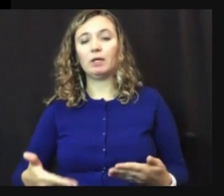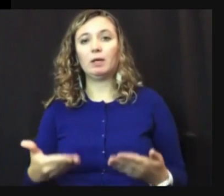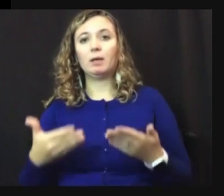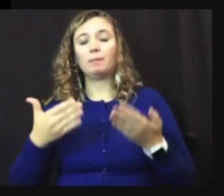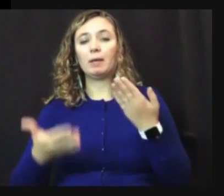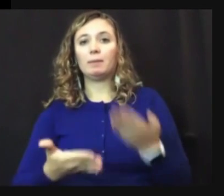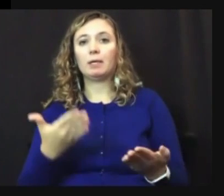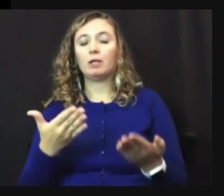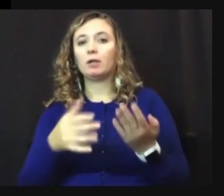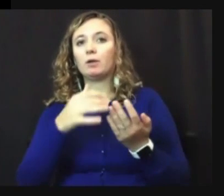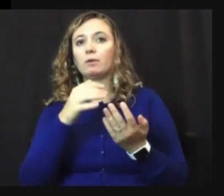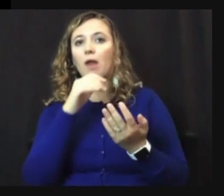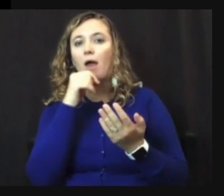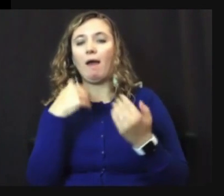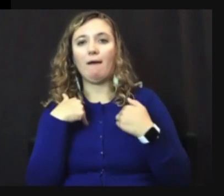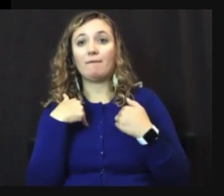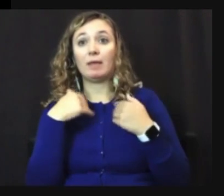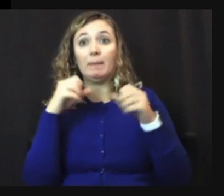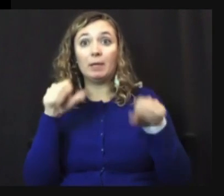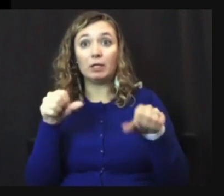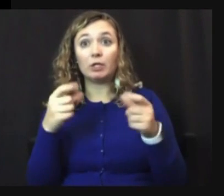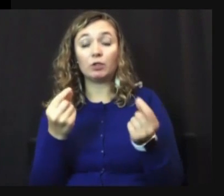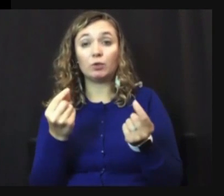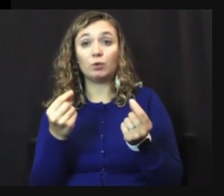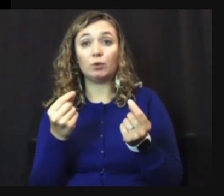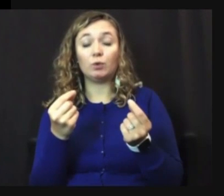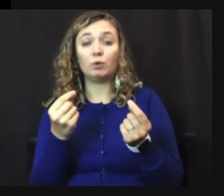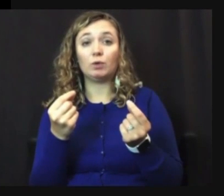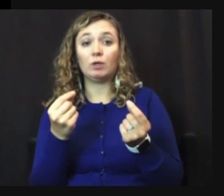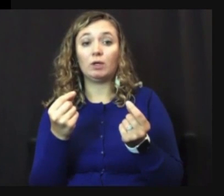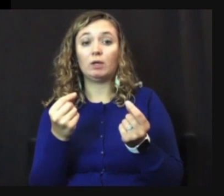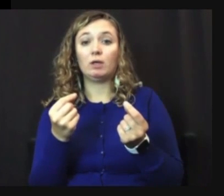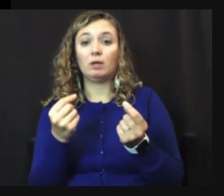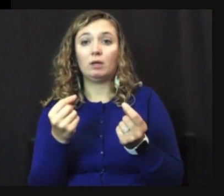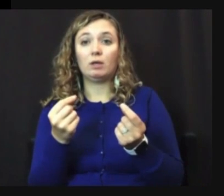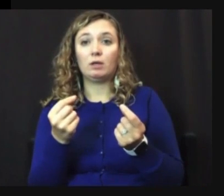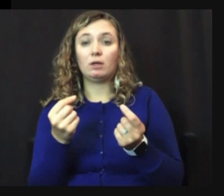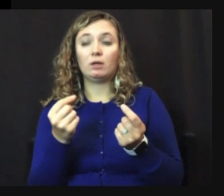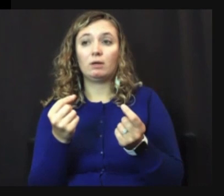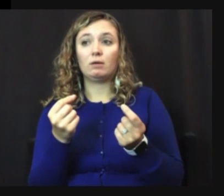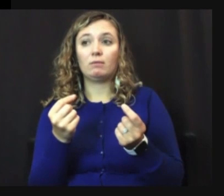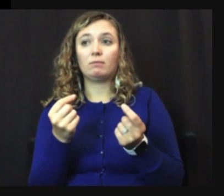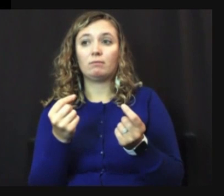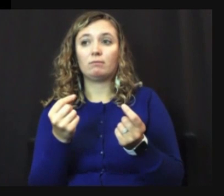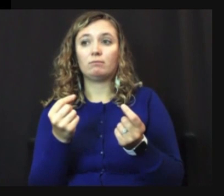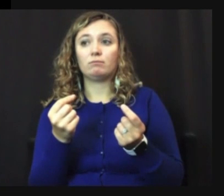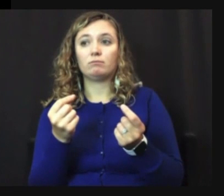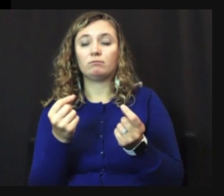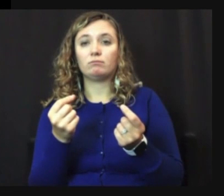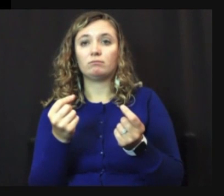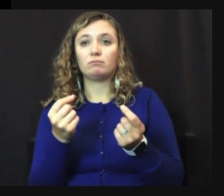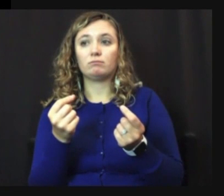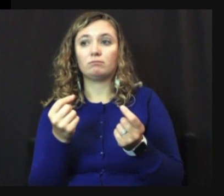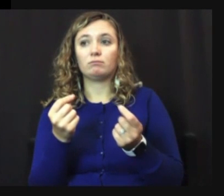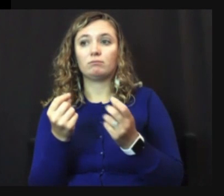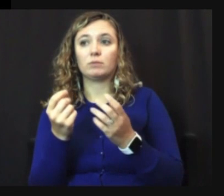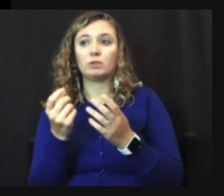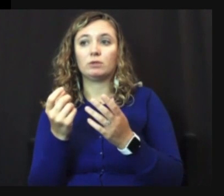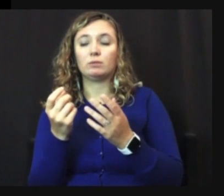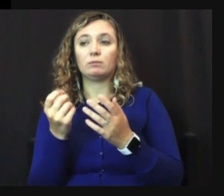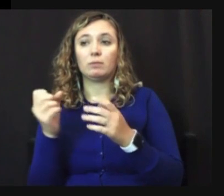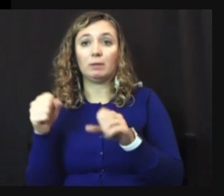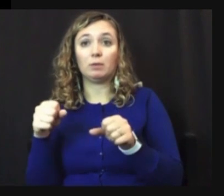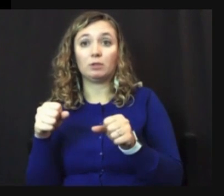the planning and work in that sort of stuff to be able